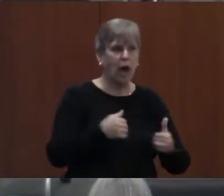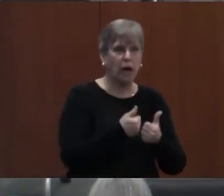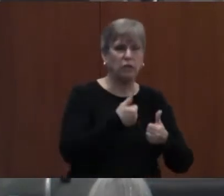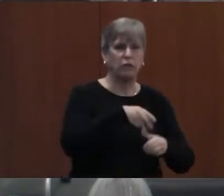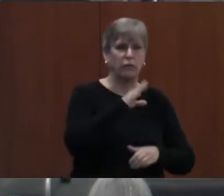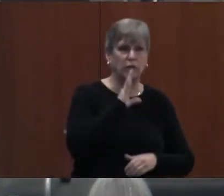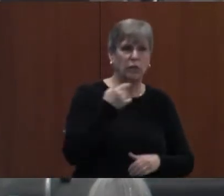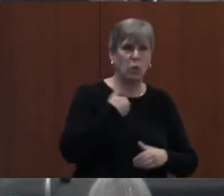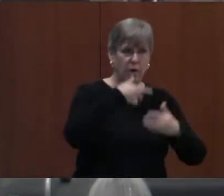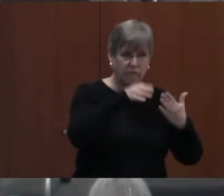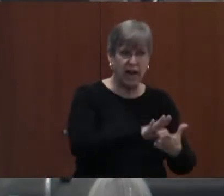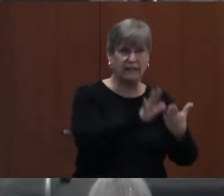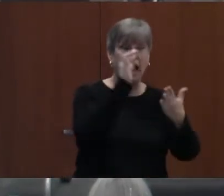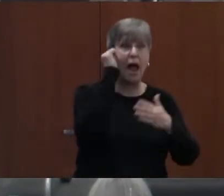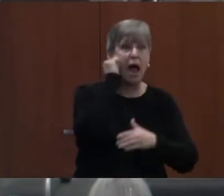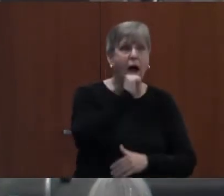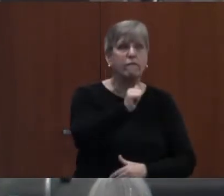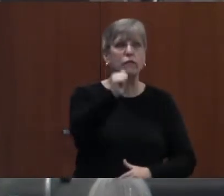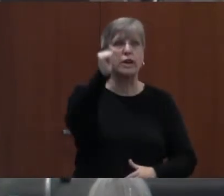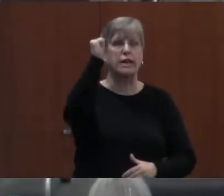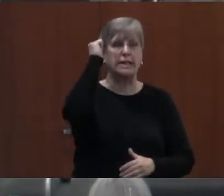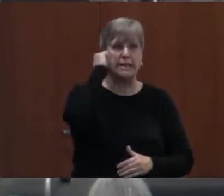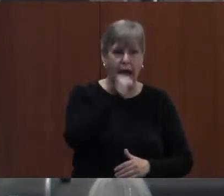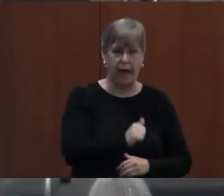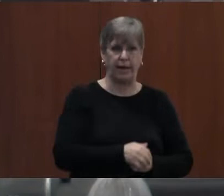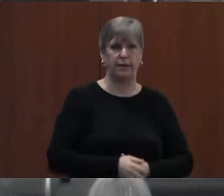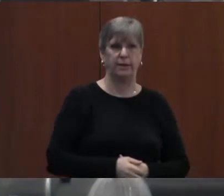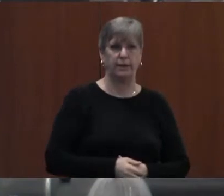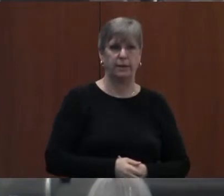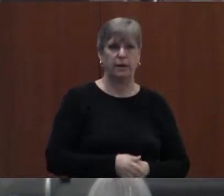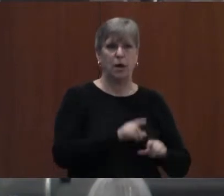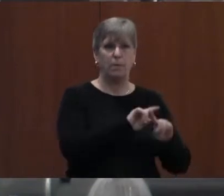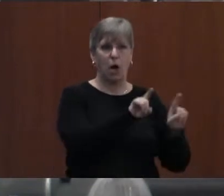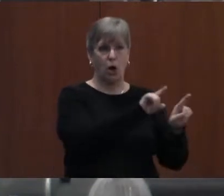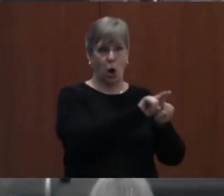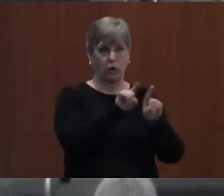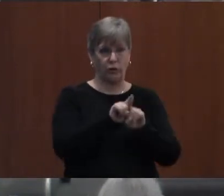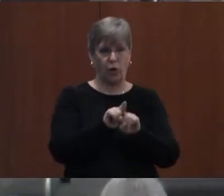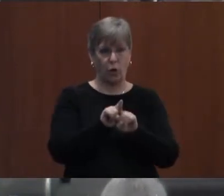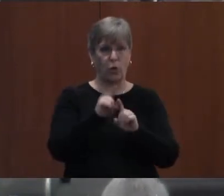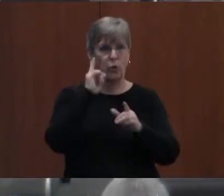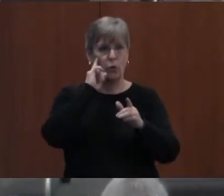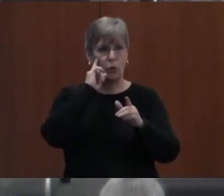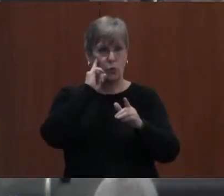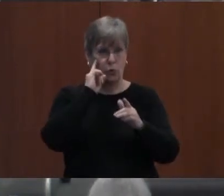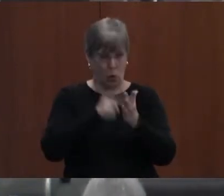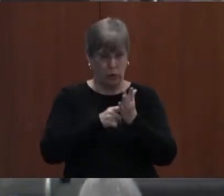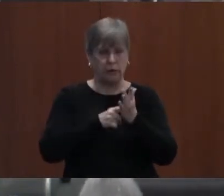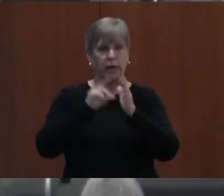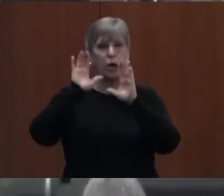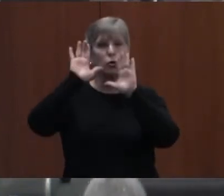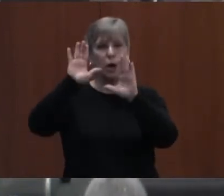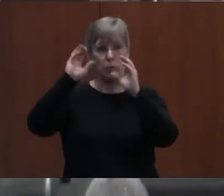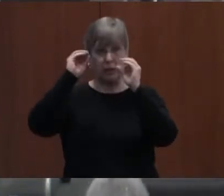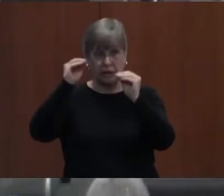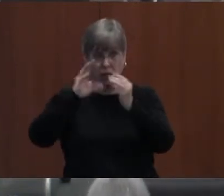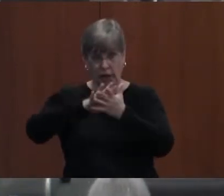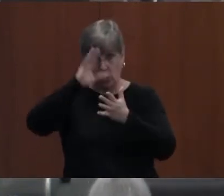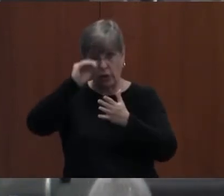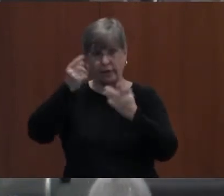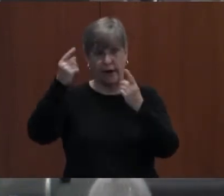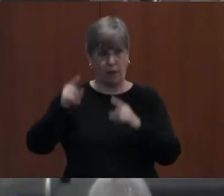and frustrations we face every day, but also witness the incredible teaching and learning that takes